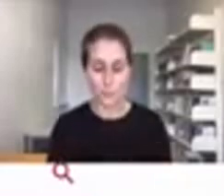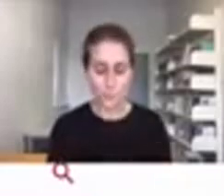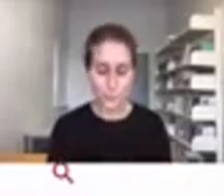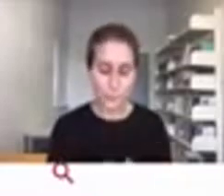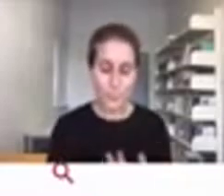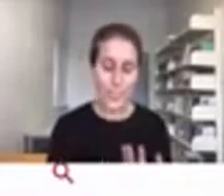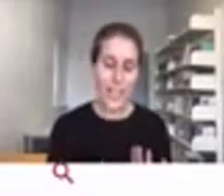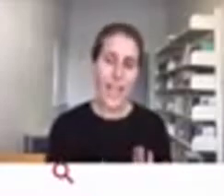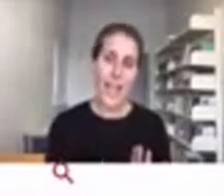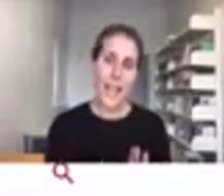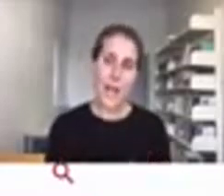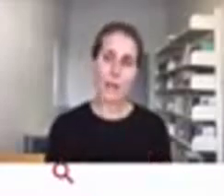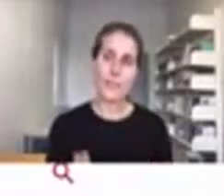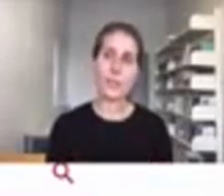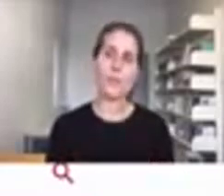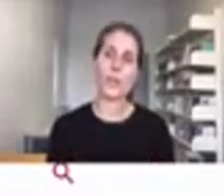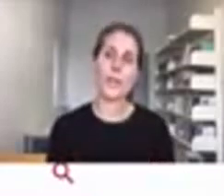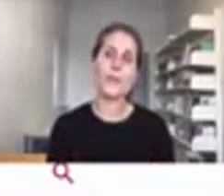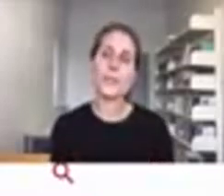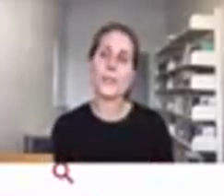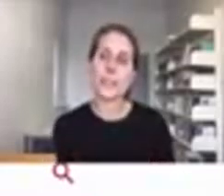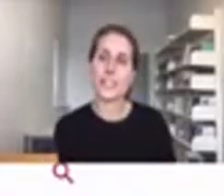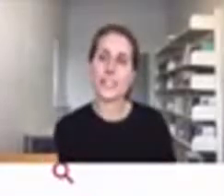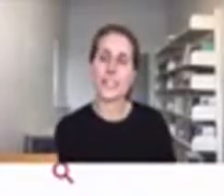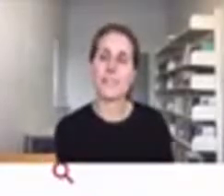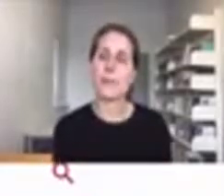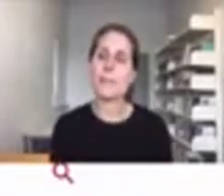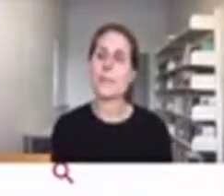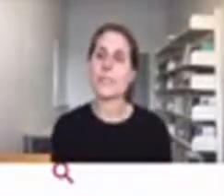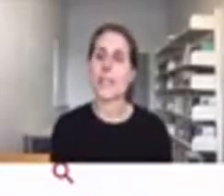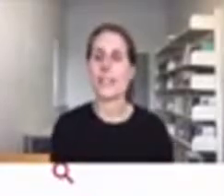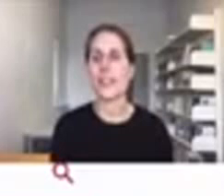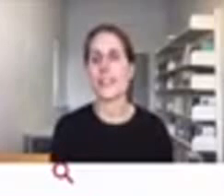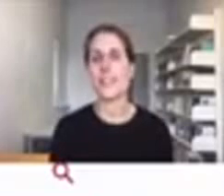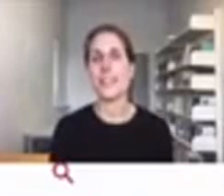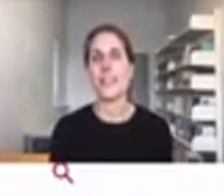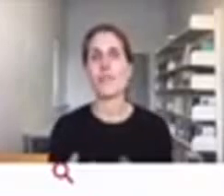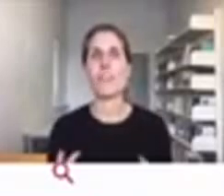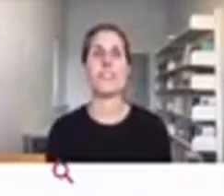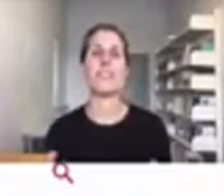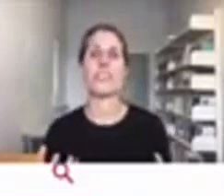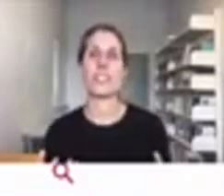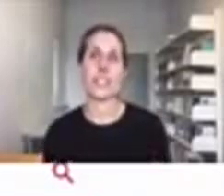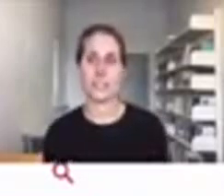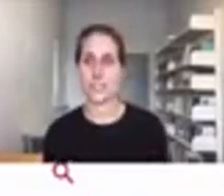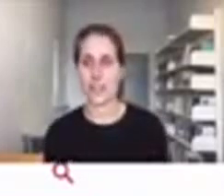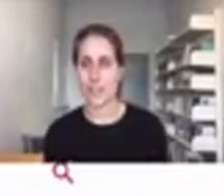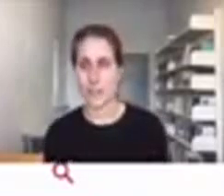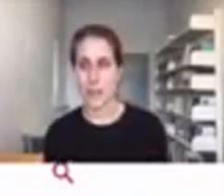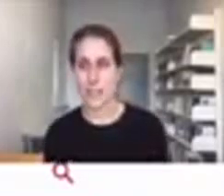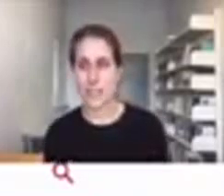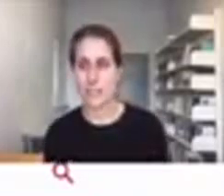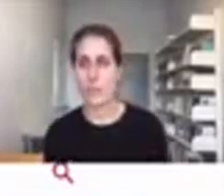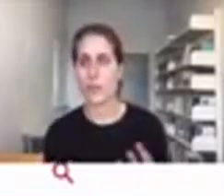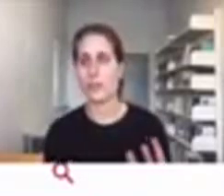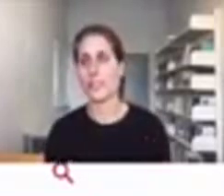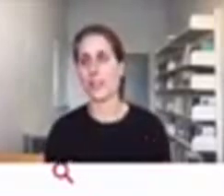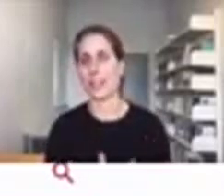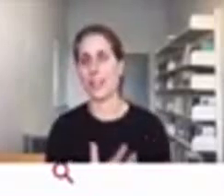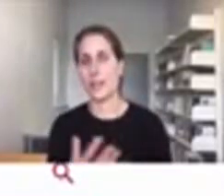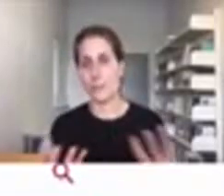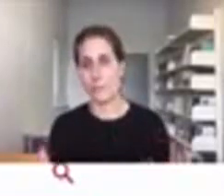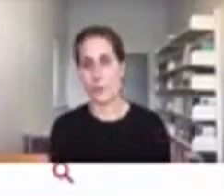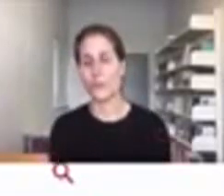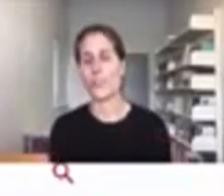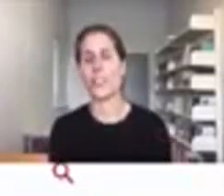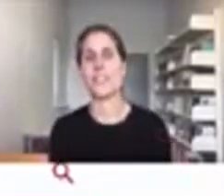know. However, what I also think is that for people saying that research doesn't have any basis when you